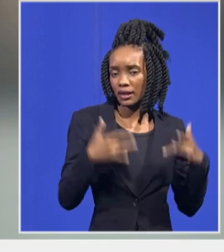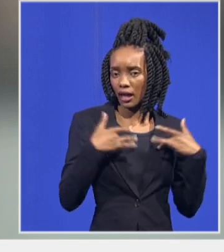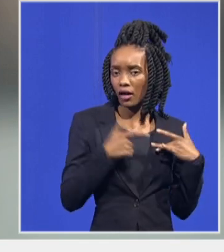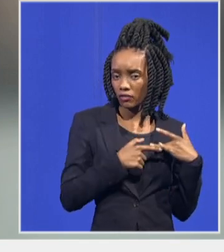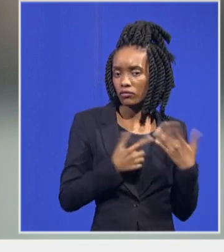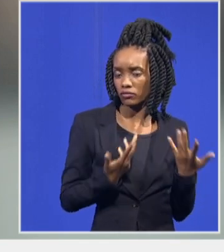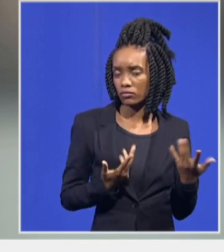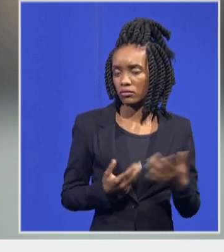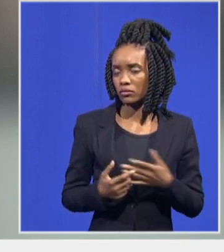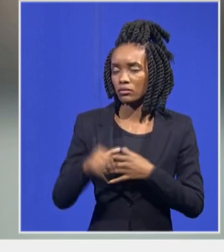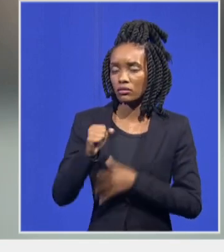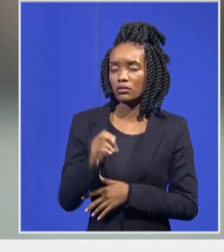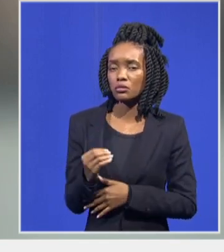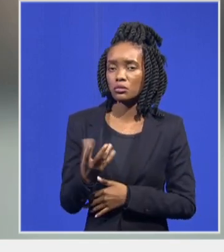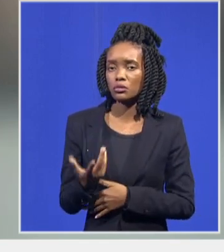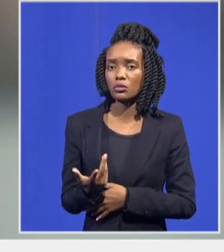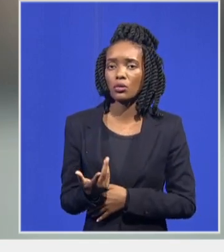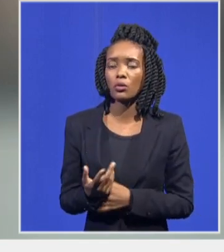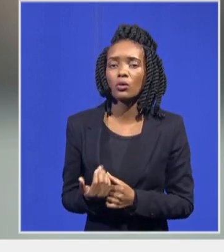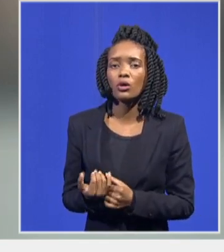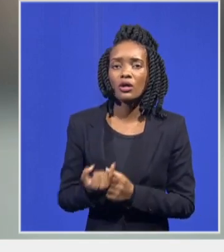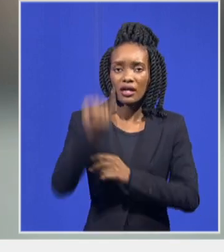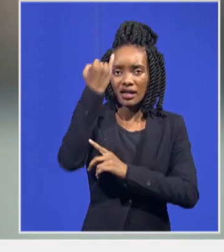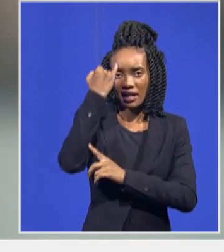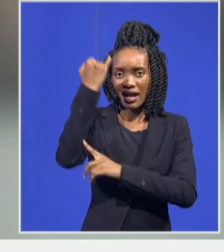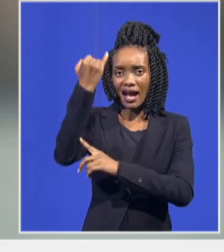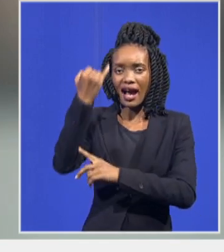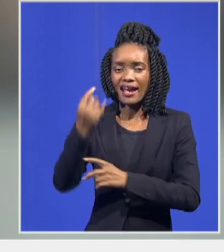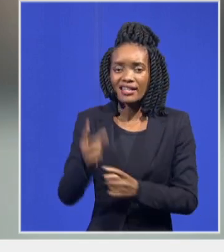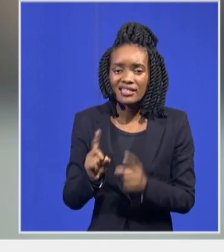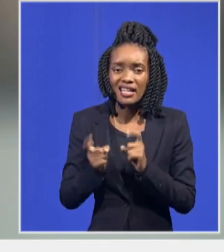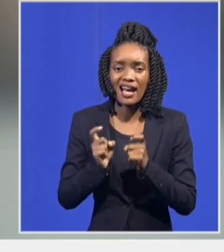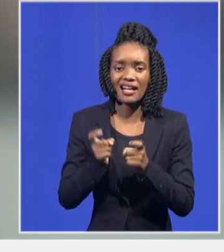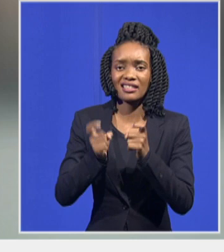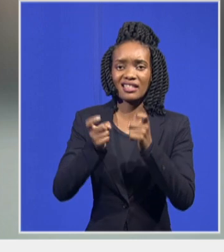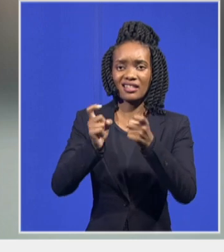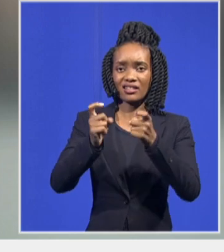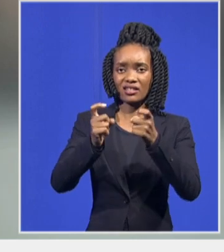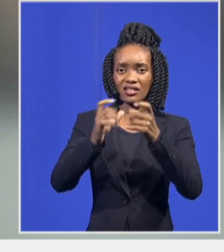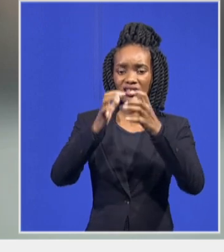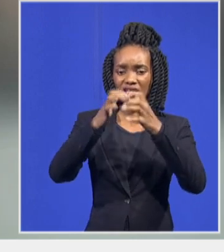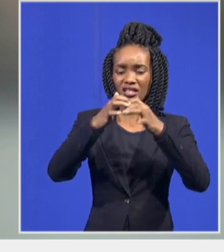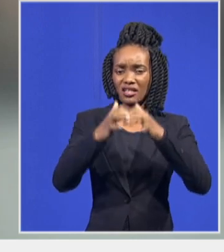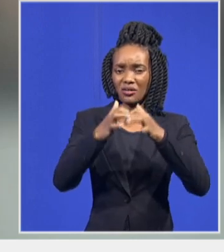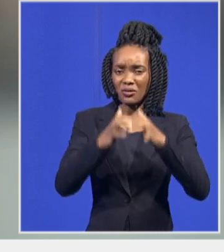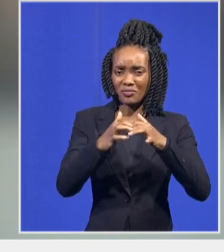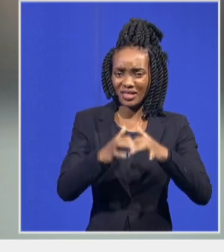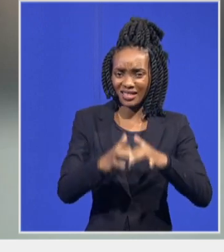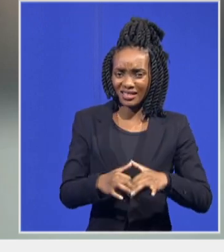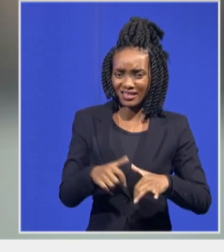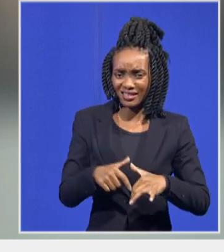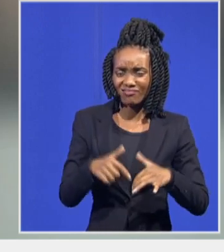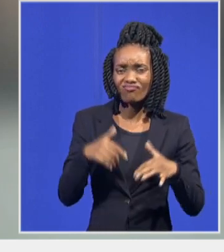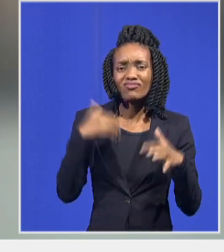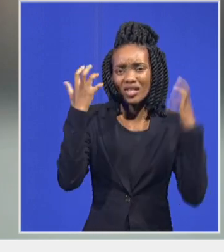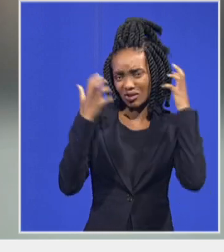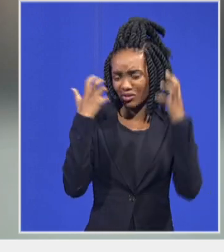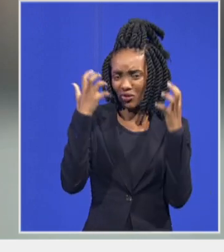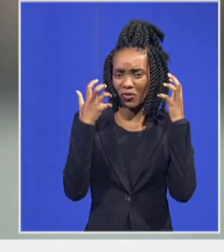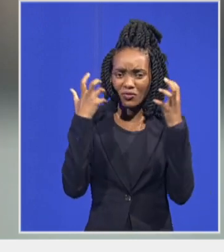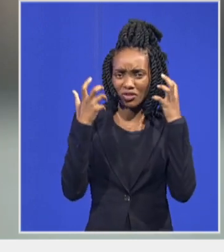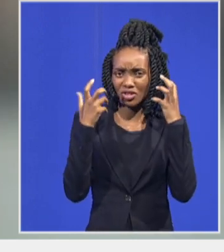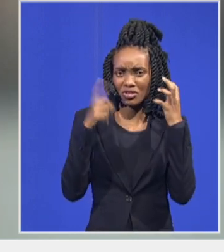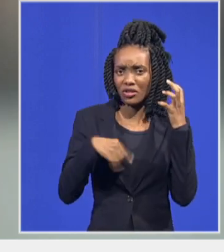So yeah, this idea of an accelerated decommissioning is confusing, and we don't use those